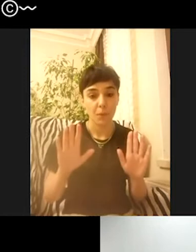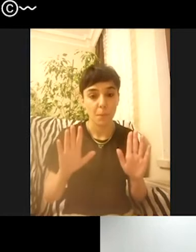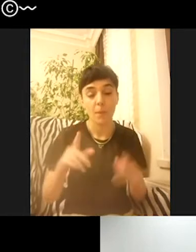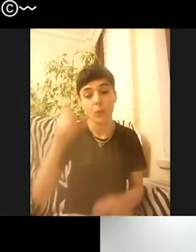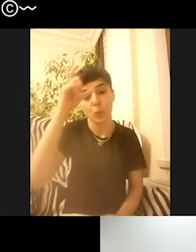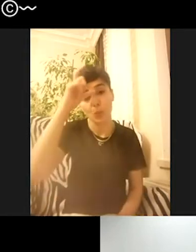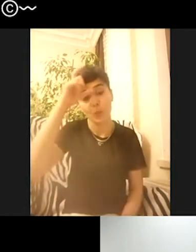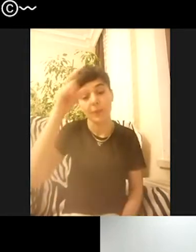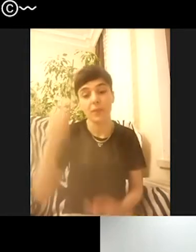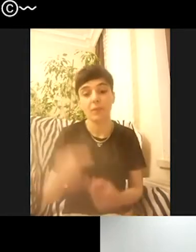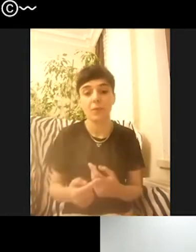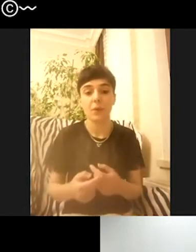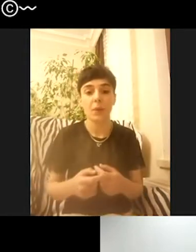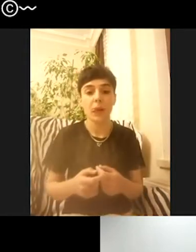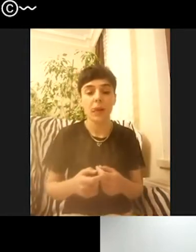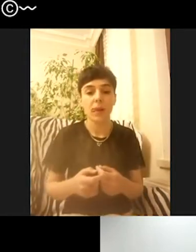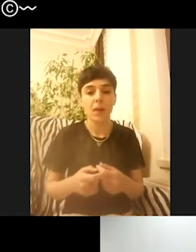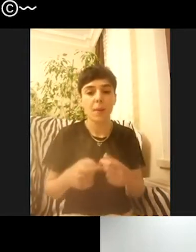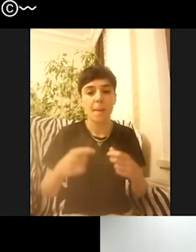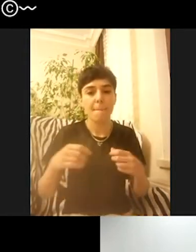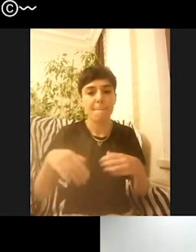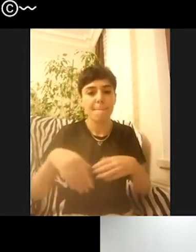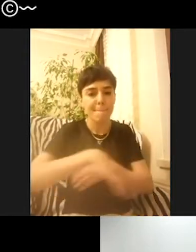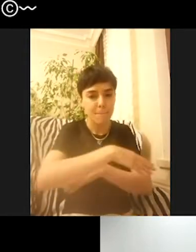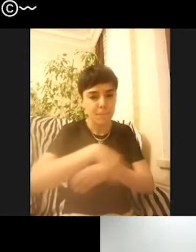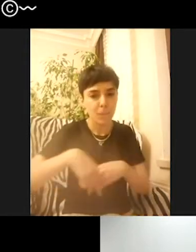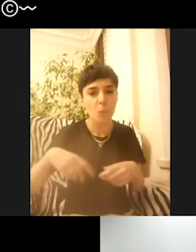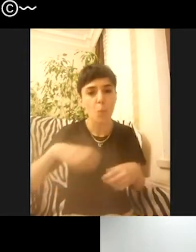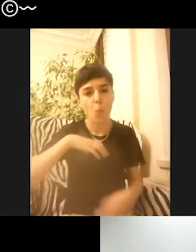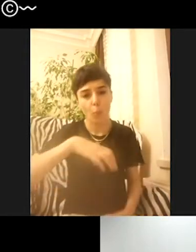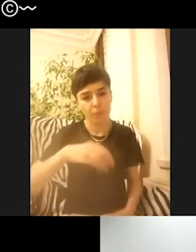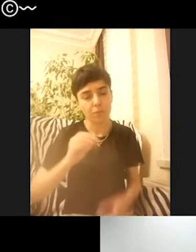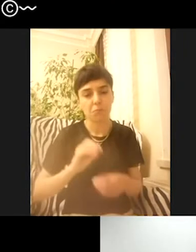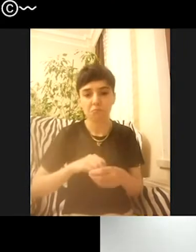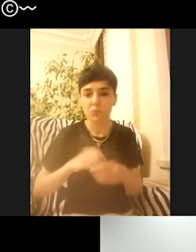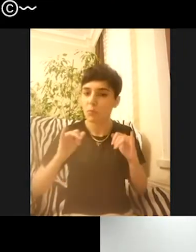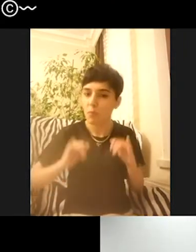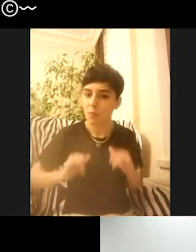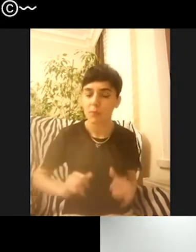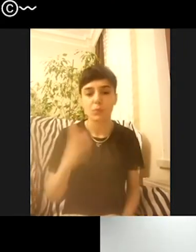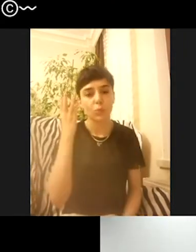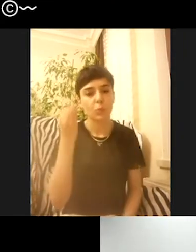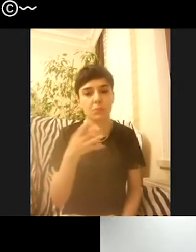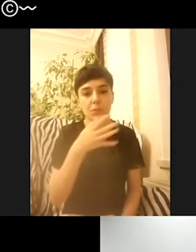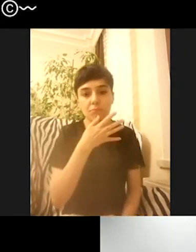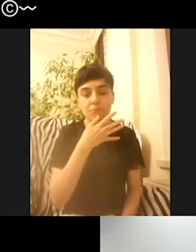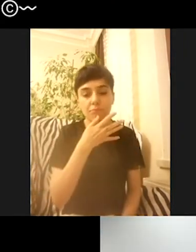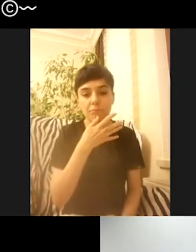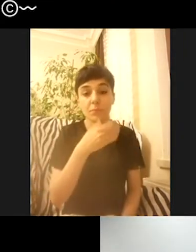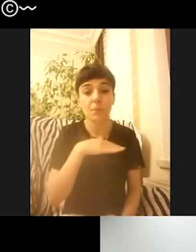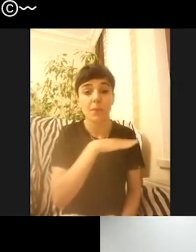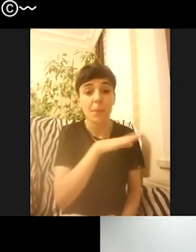all, especially Turkish LGBT activists, should look through that solidarity that is often extremely